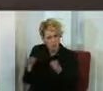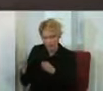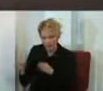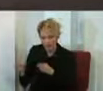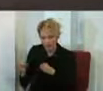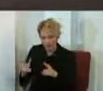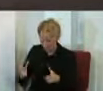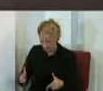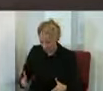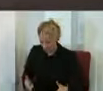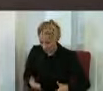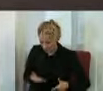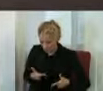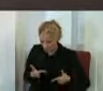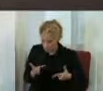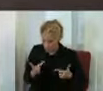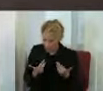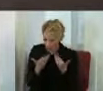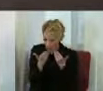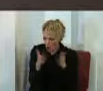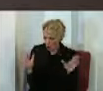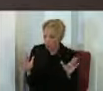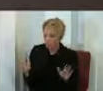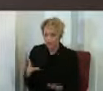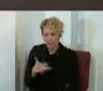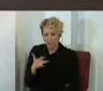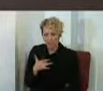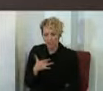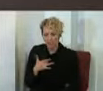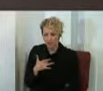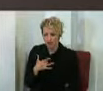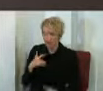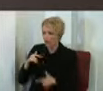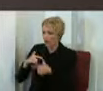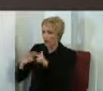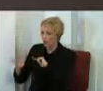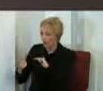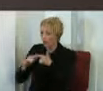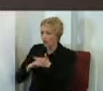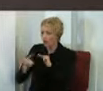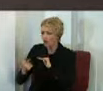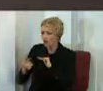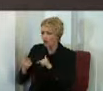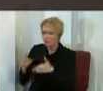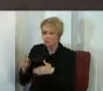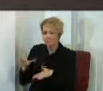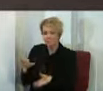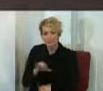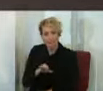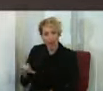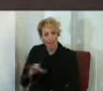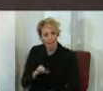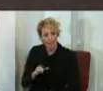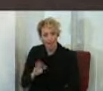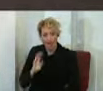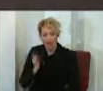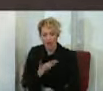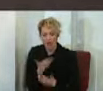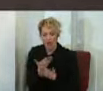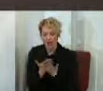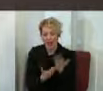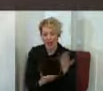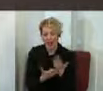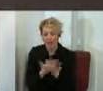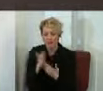this morning to this sense of, I am in you and you are in me. That our hands are God's